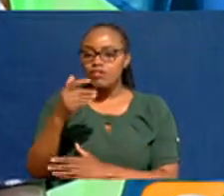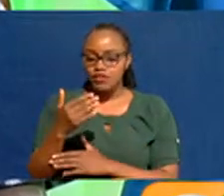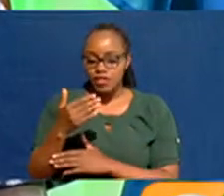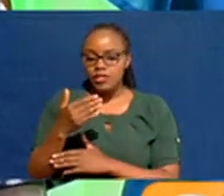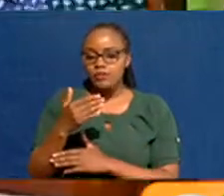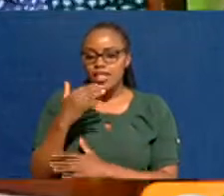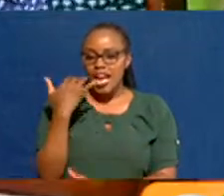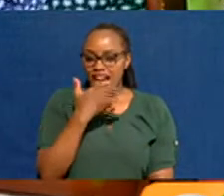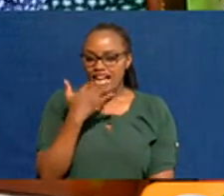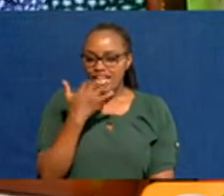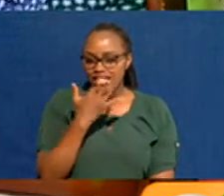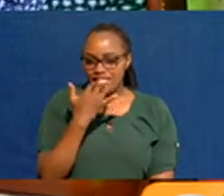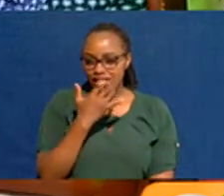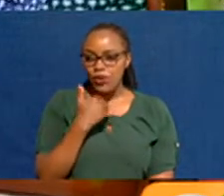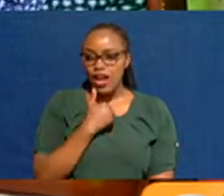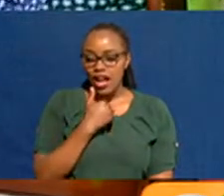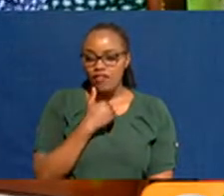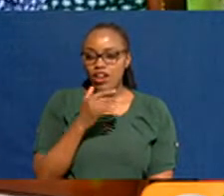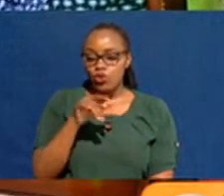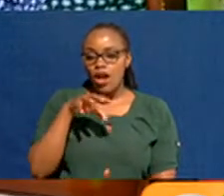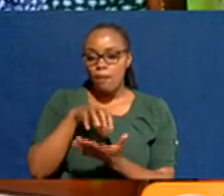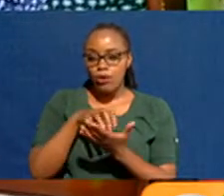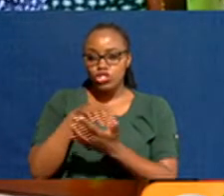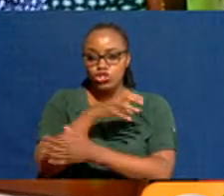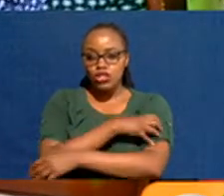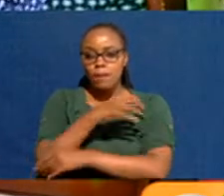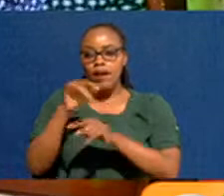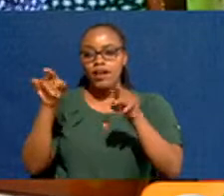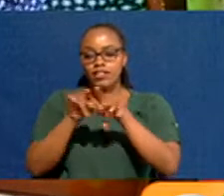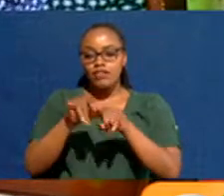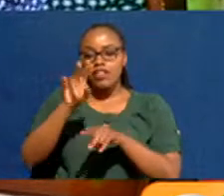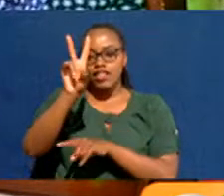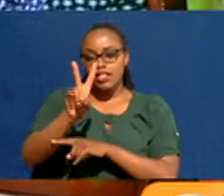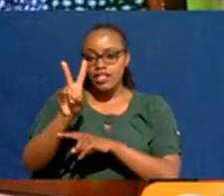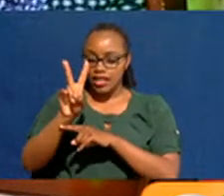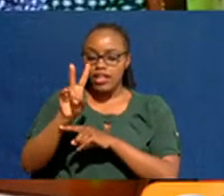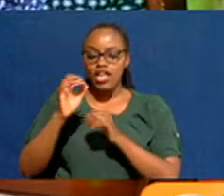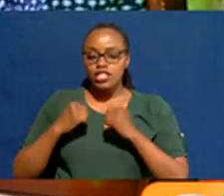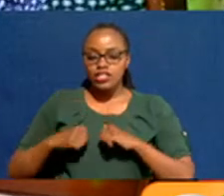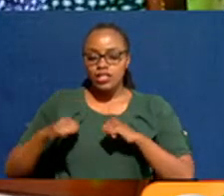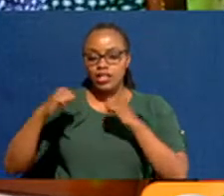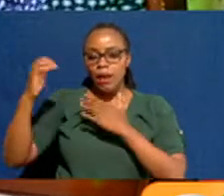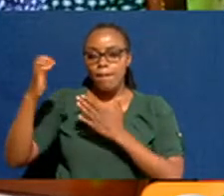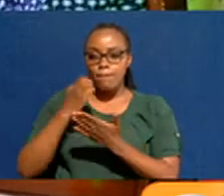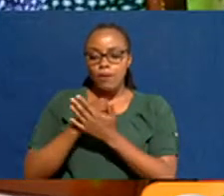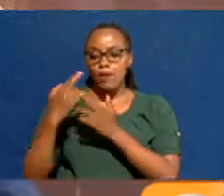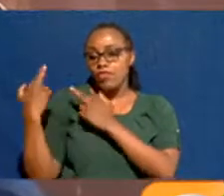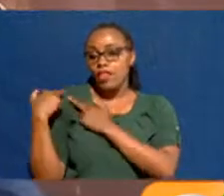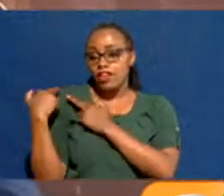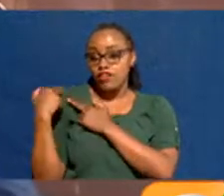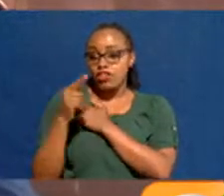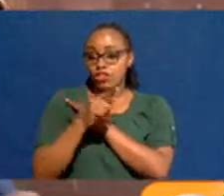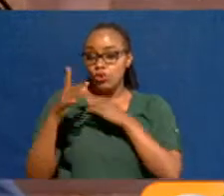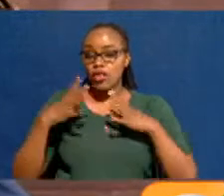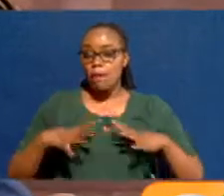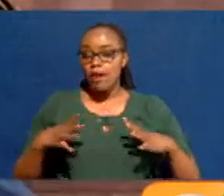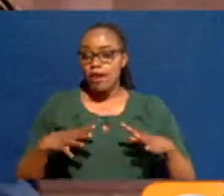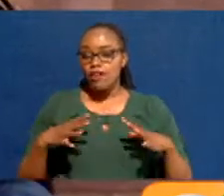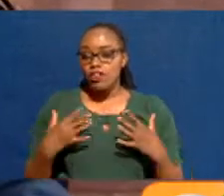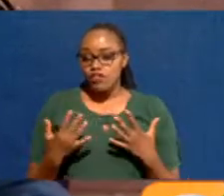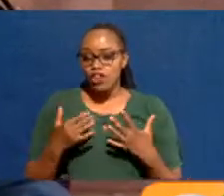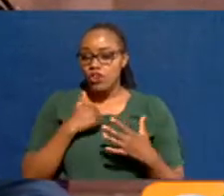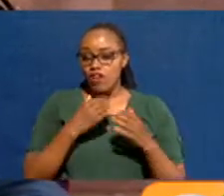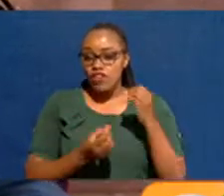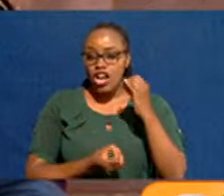Gachagua, you are in position of power as the second senior most employee, and that mandate you enjoy from the people. Have you